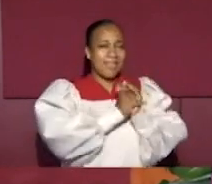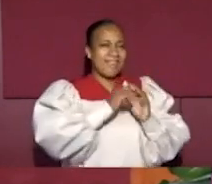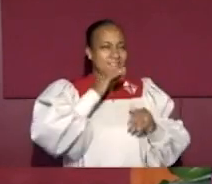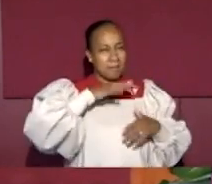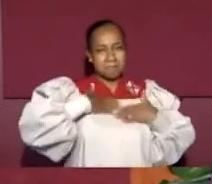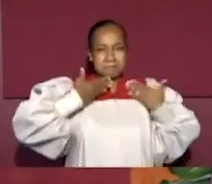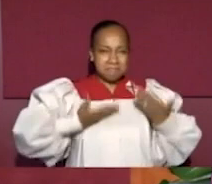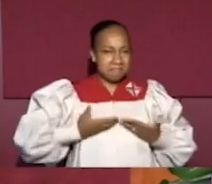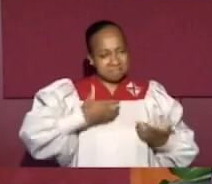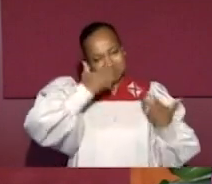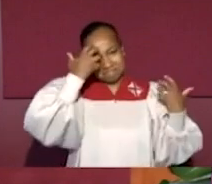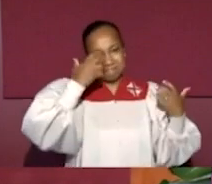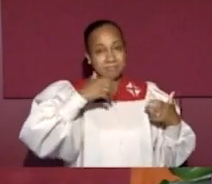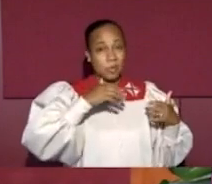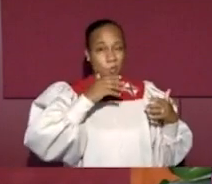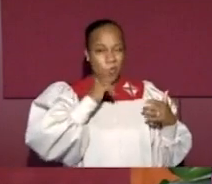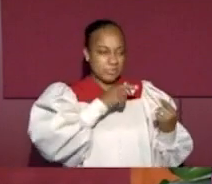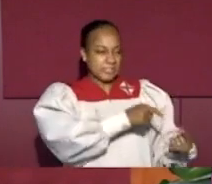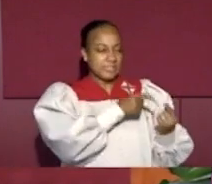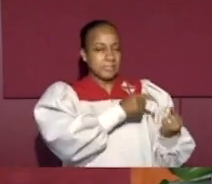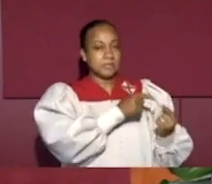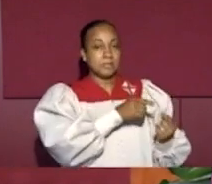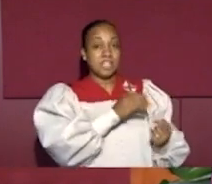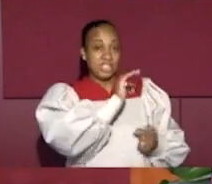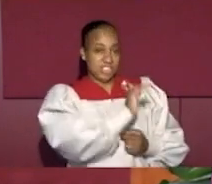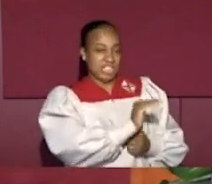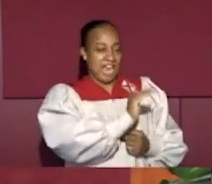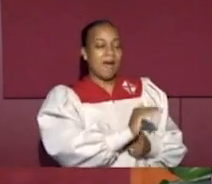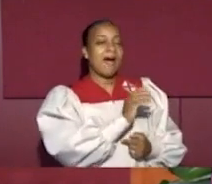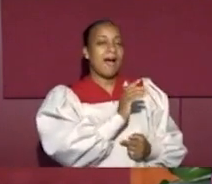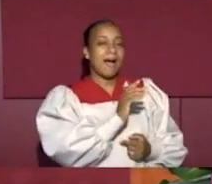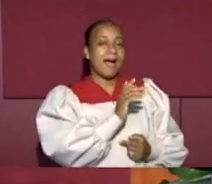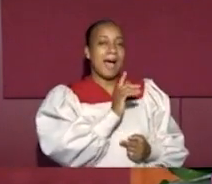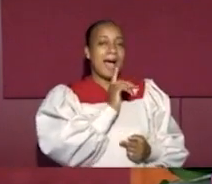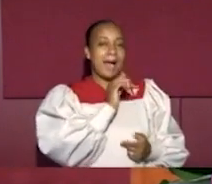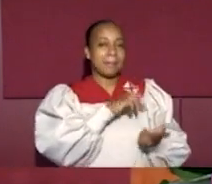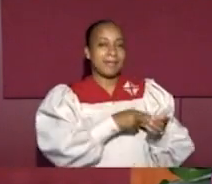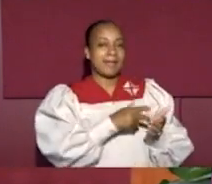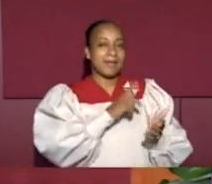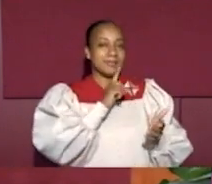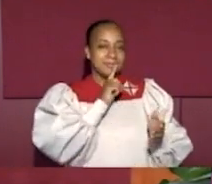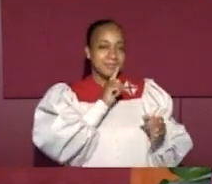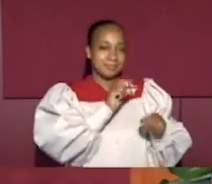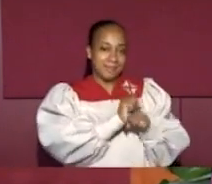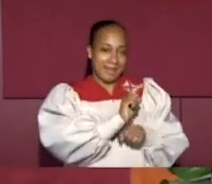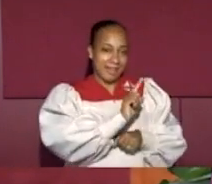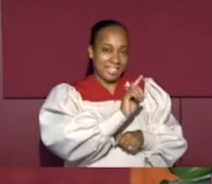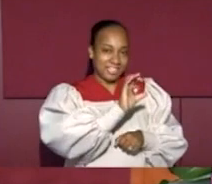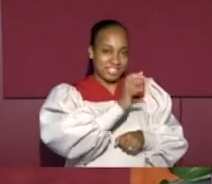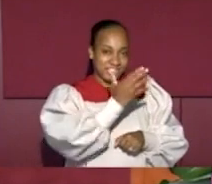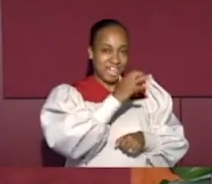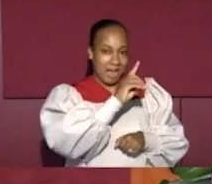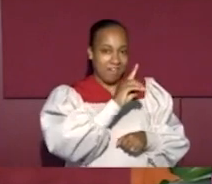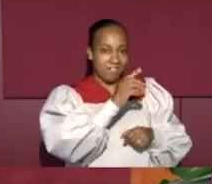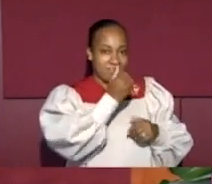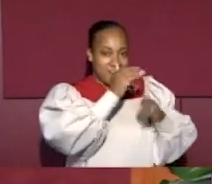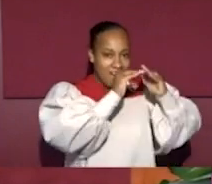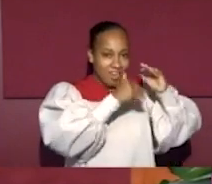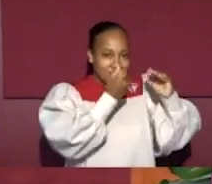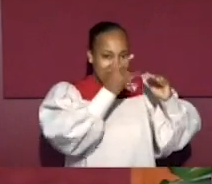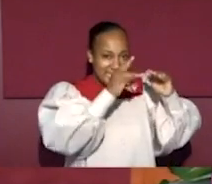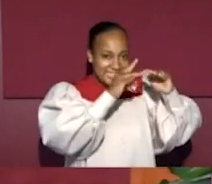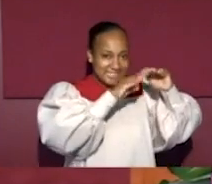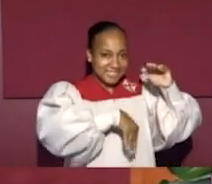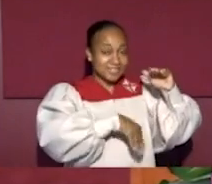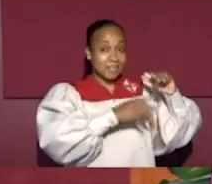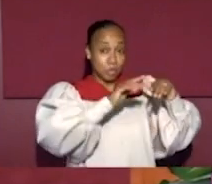or bitterness or malice or contention. Now, when I say child, I mean the literal definition of a child. Amen? Because you